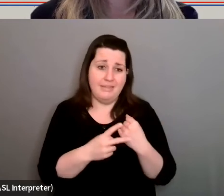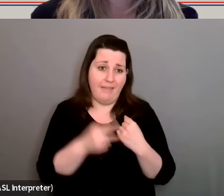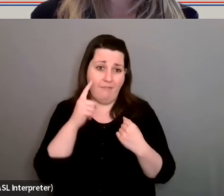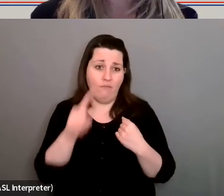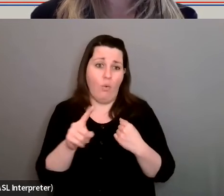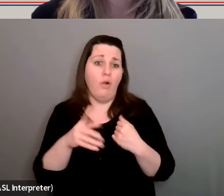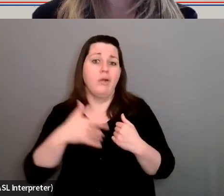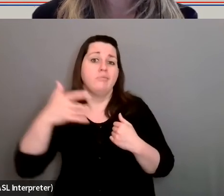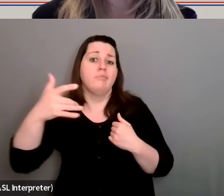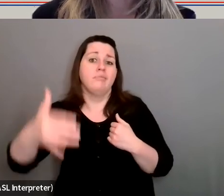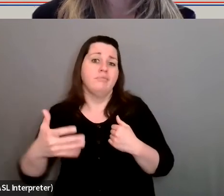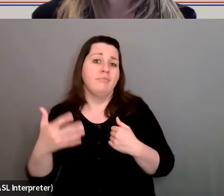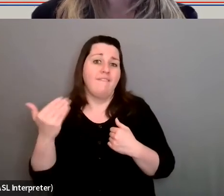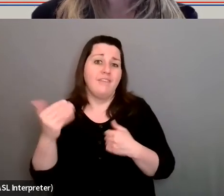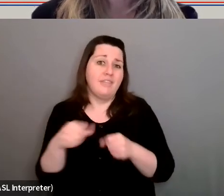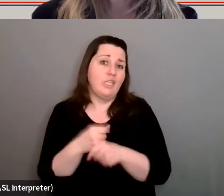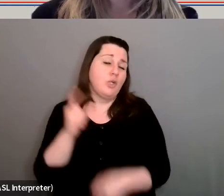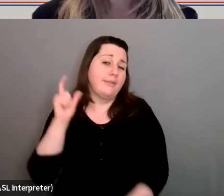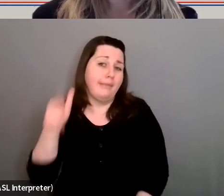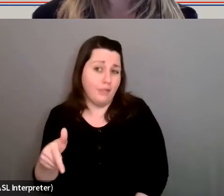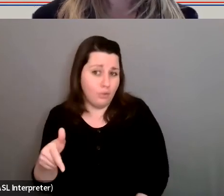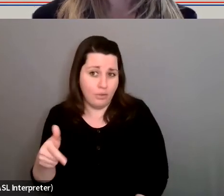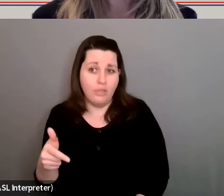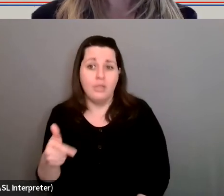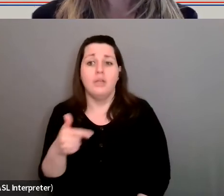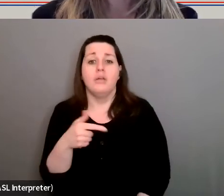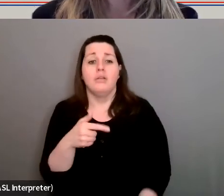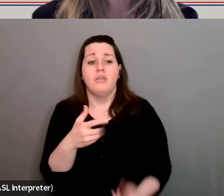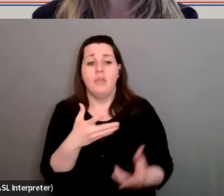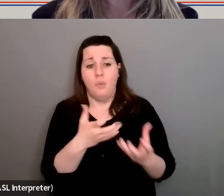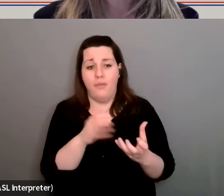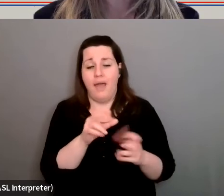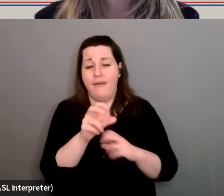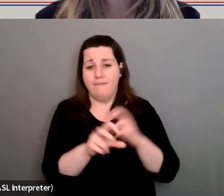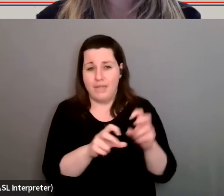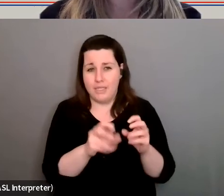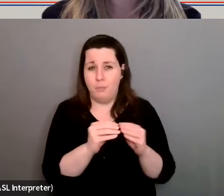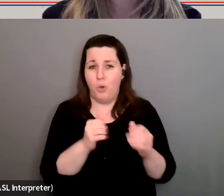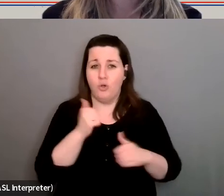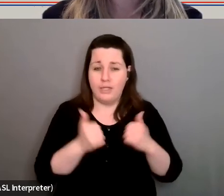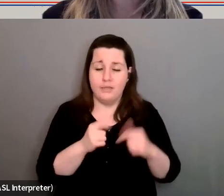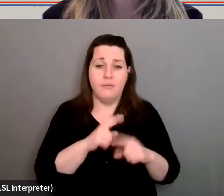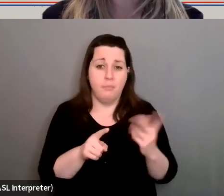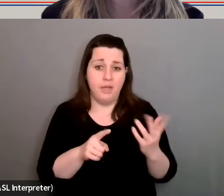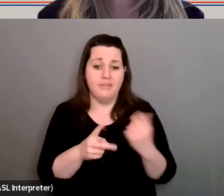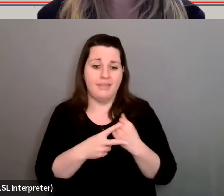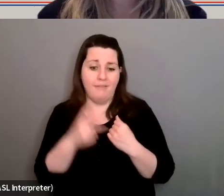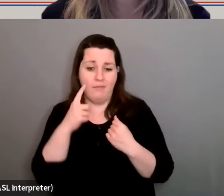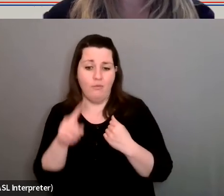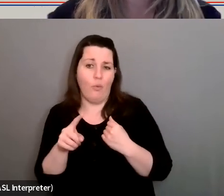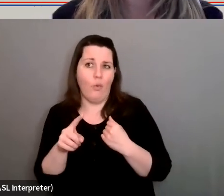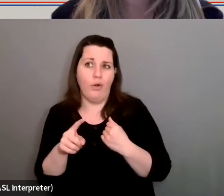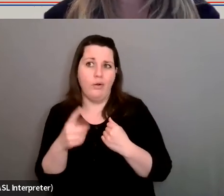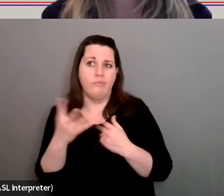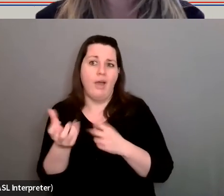that's, 15 years down the road. And they want that invested a little more aggressively, but then they're also saving for something that's, 5 years